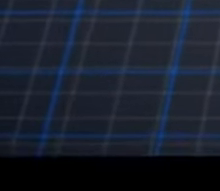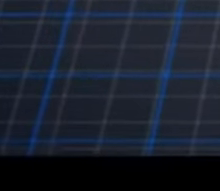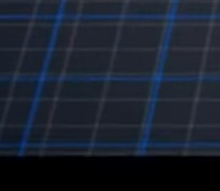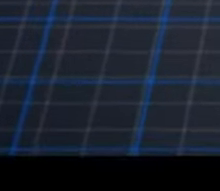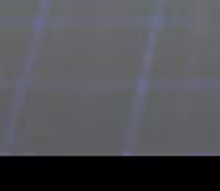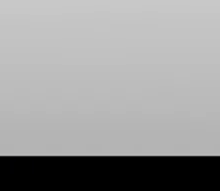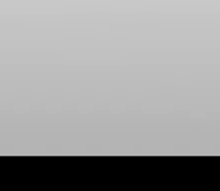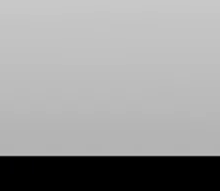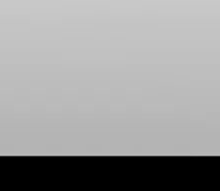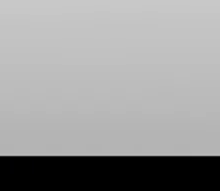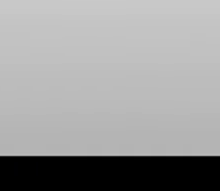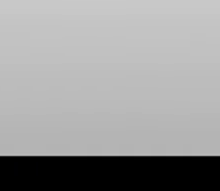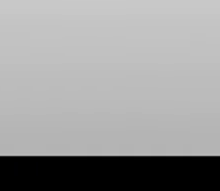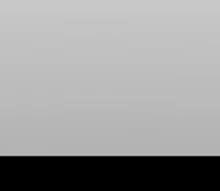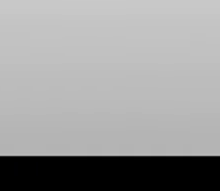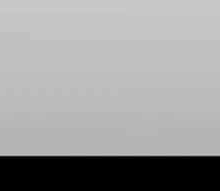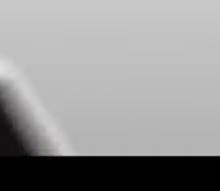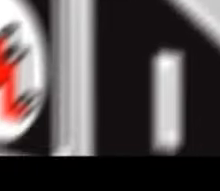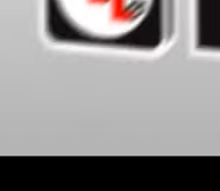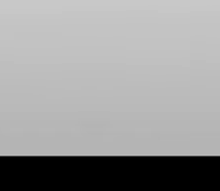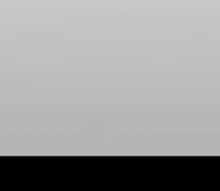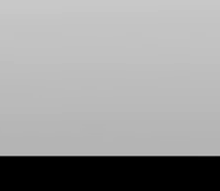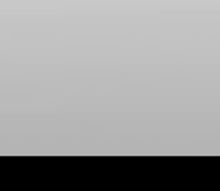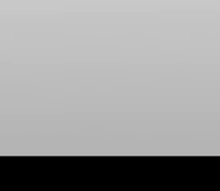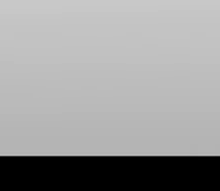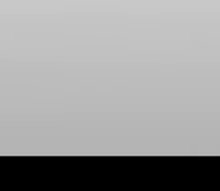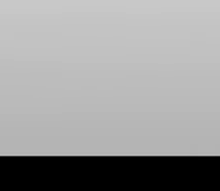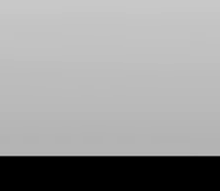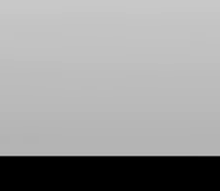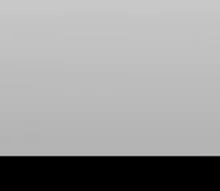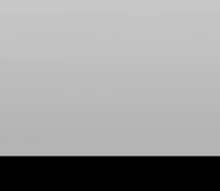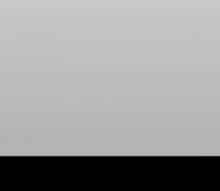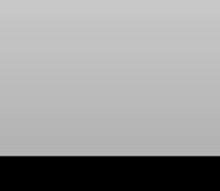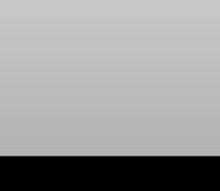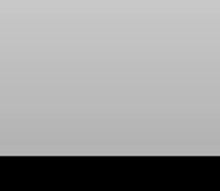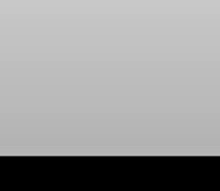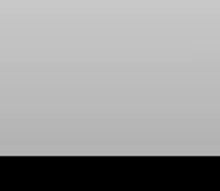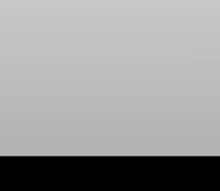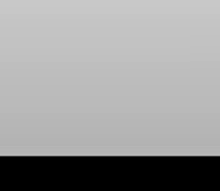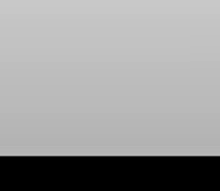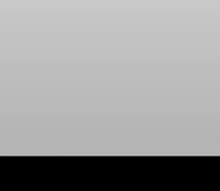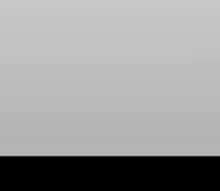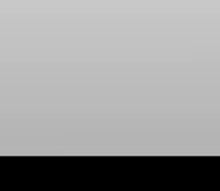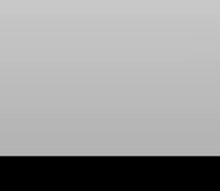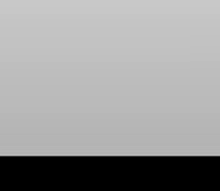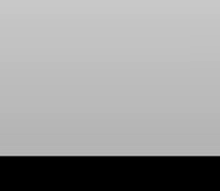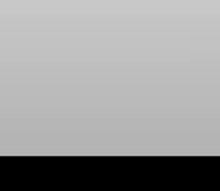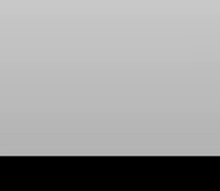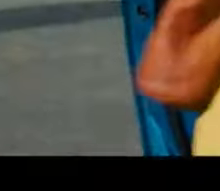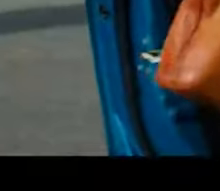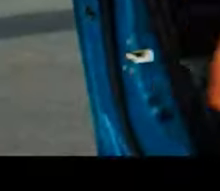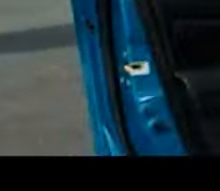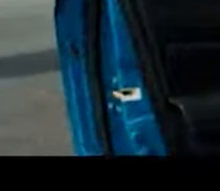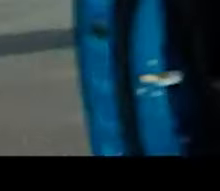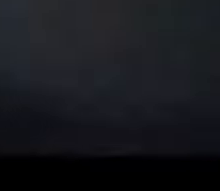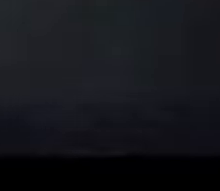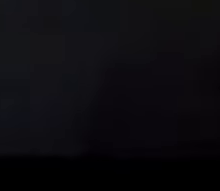building TNT. Bagwan Sings and Dan Steele, building value every day.